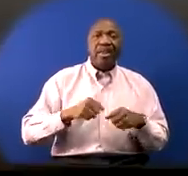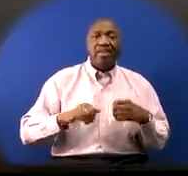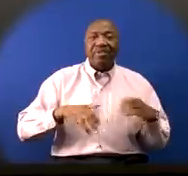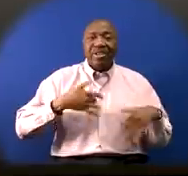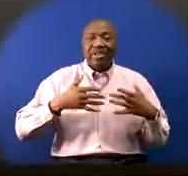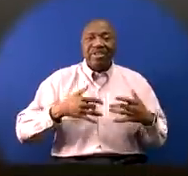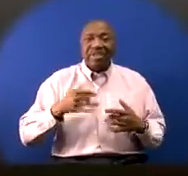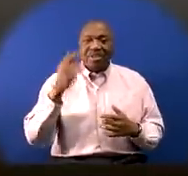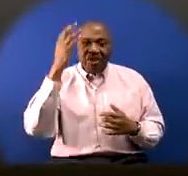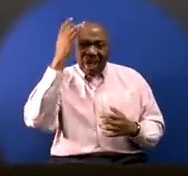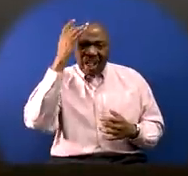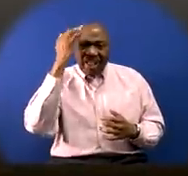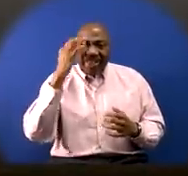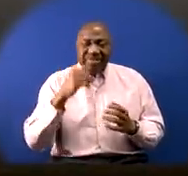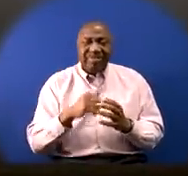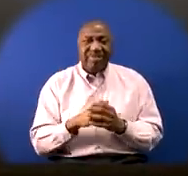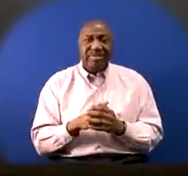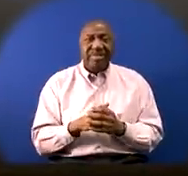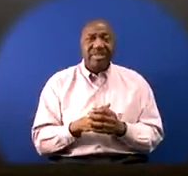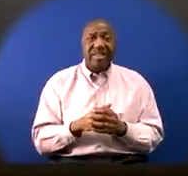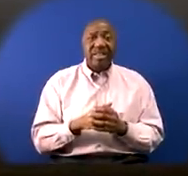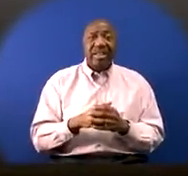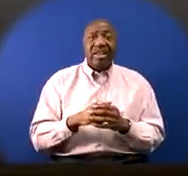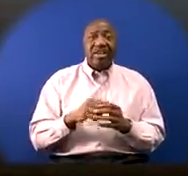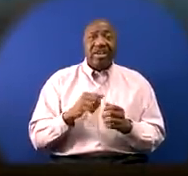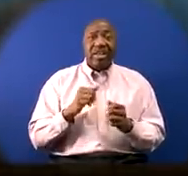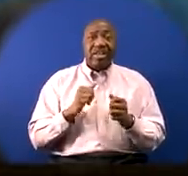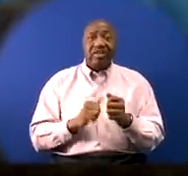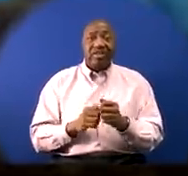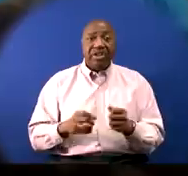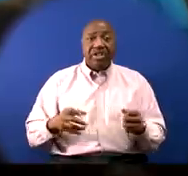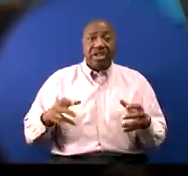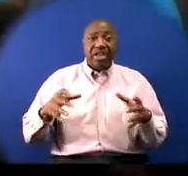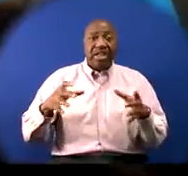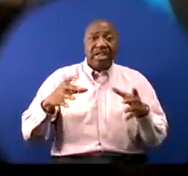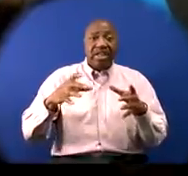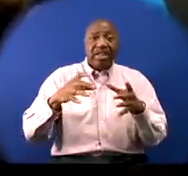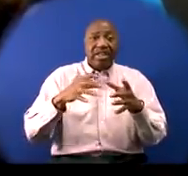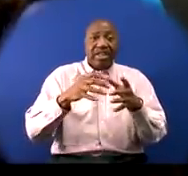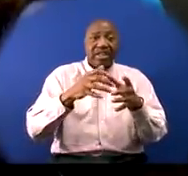because it reaches to the highest mountain. Let the church sing. It